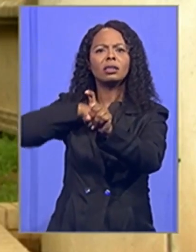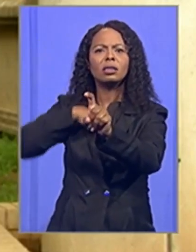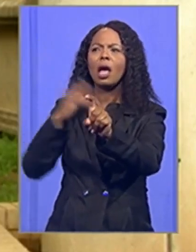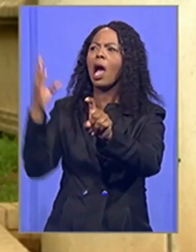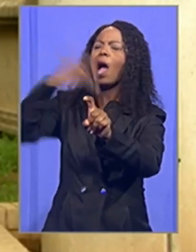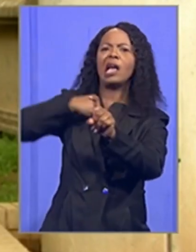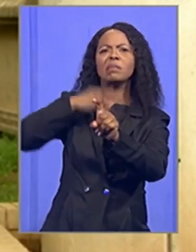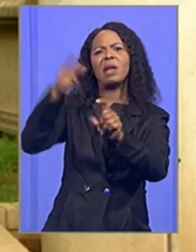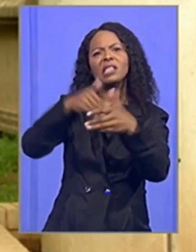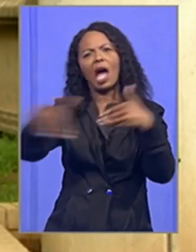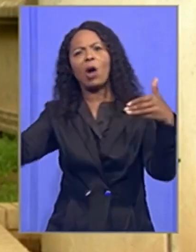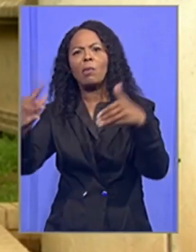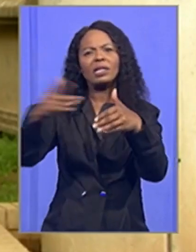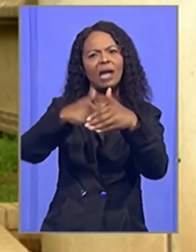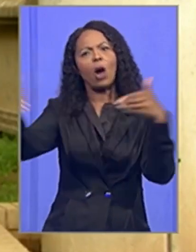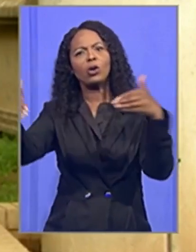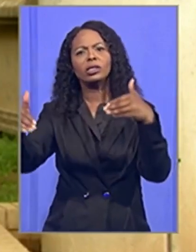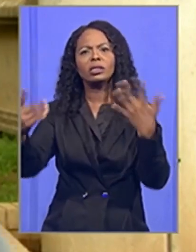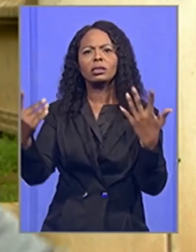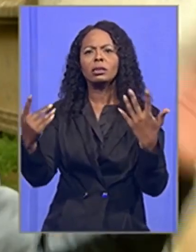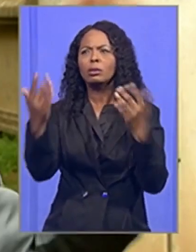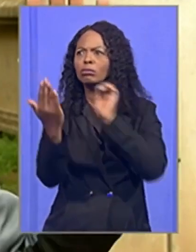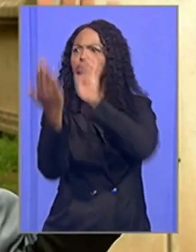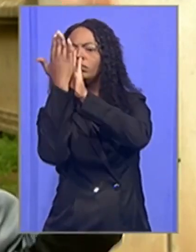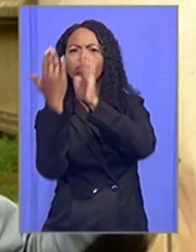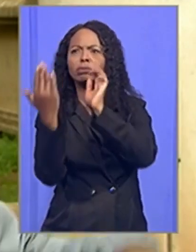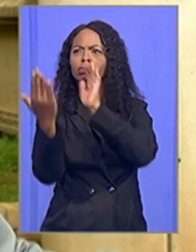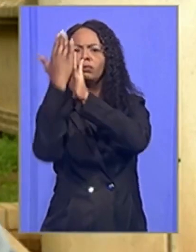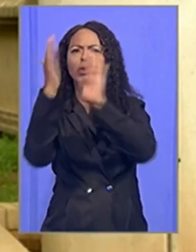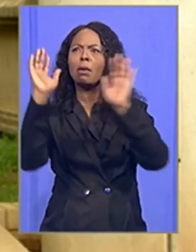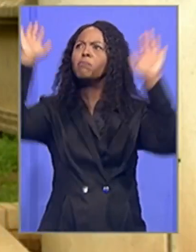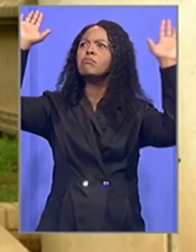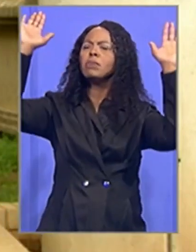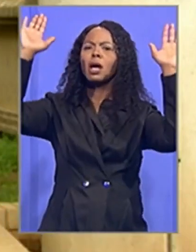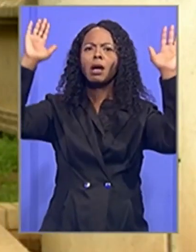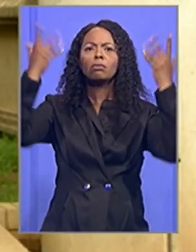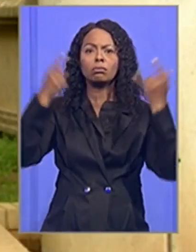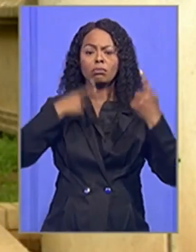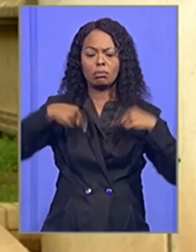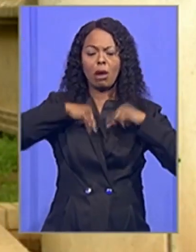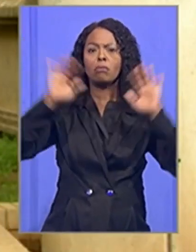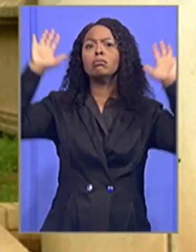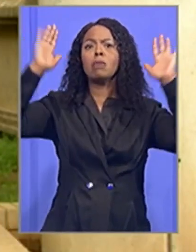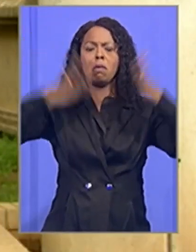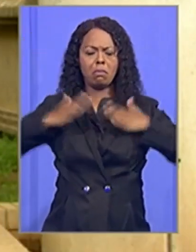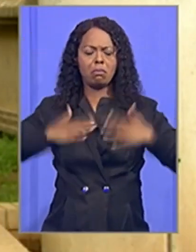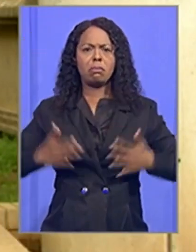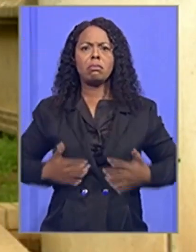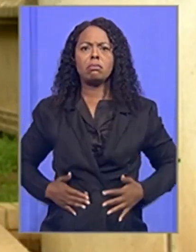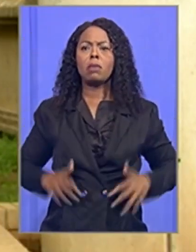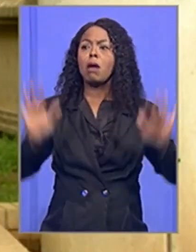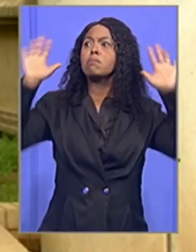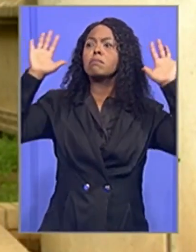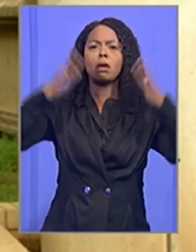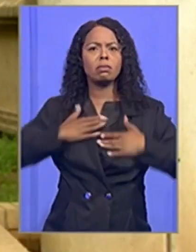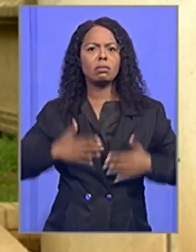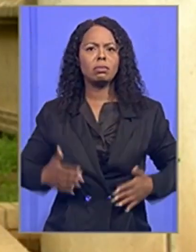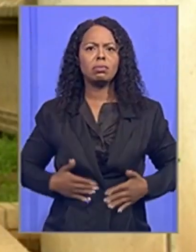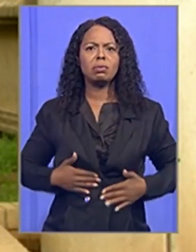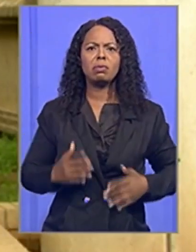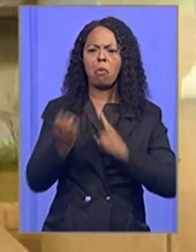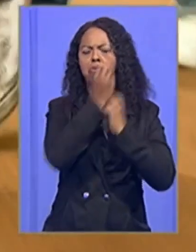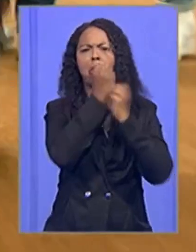from the initiation school and then raise up our hand, and then they search us. After searching us, then they started to